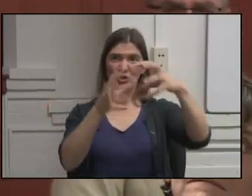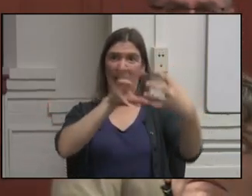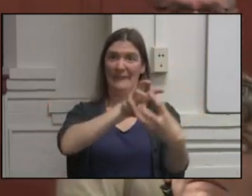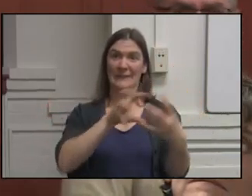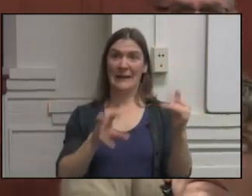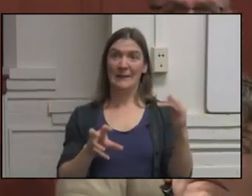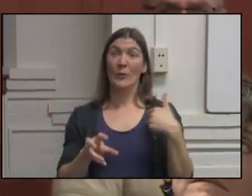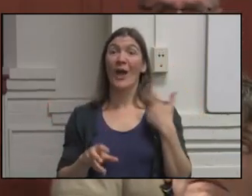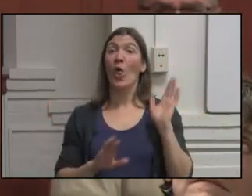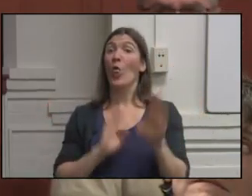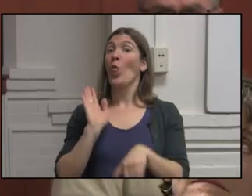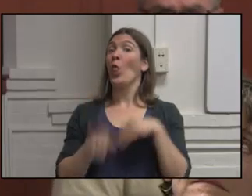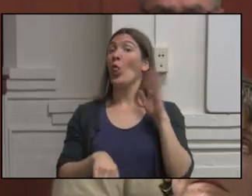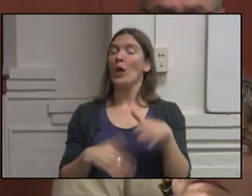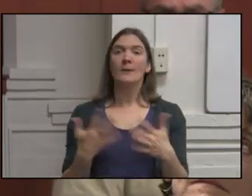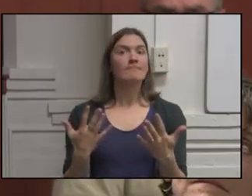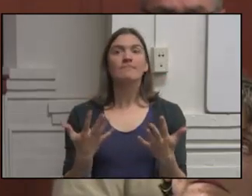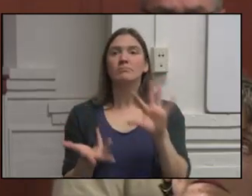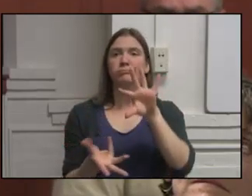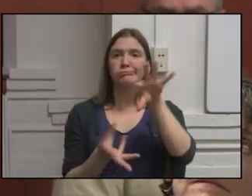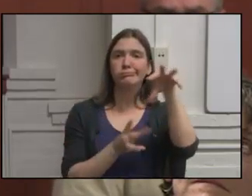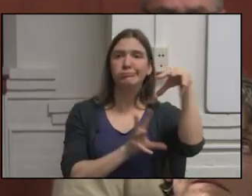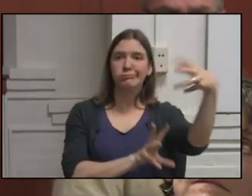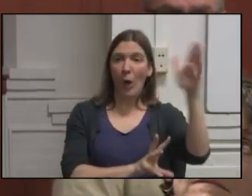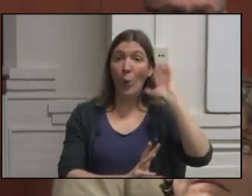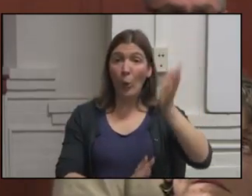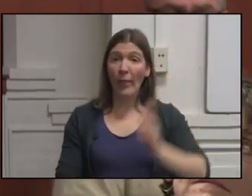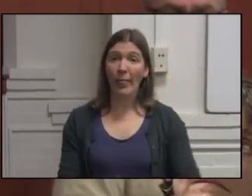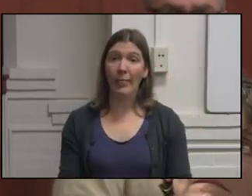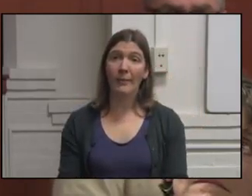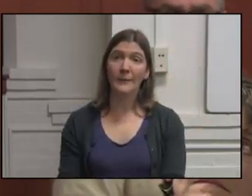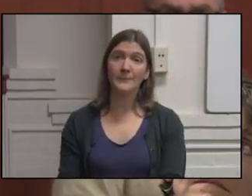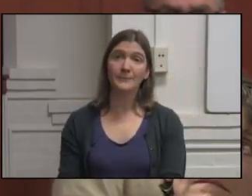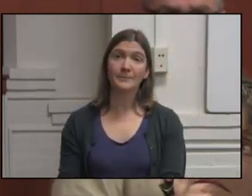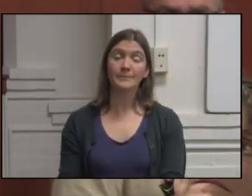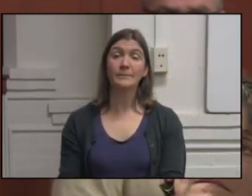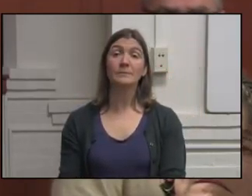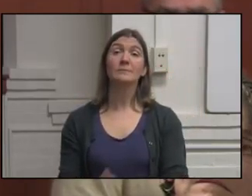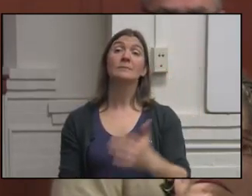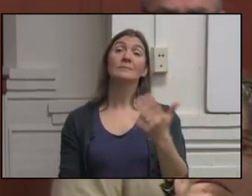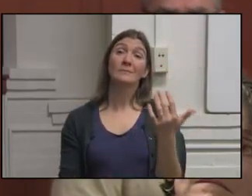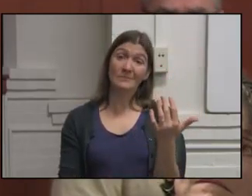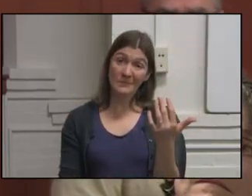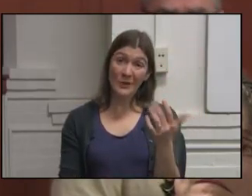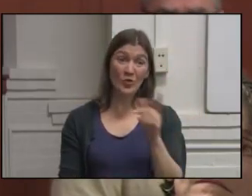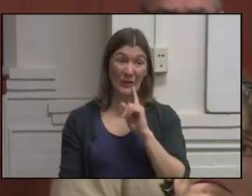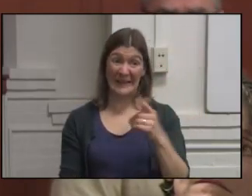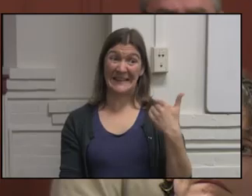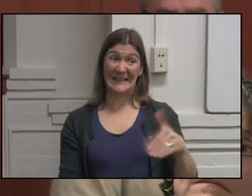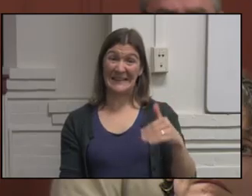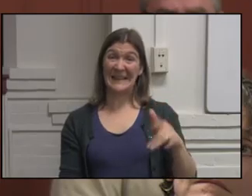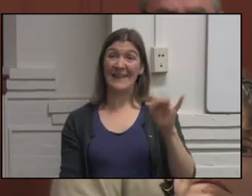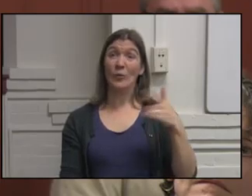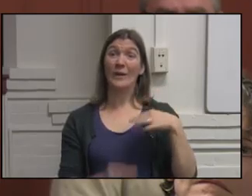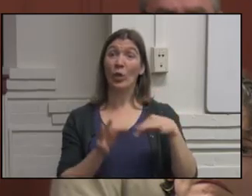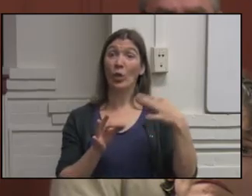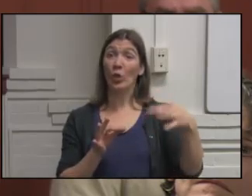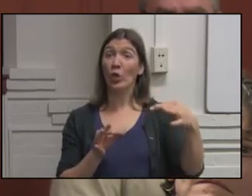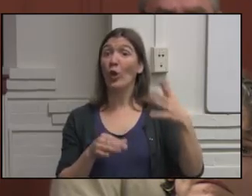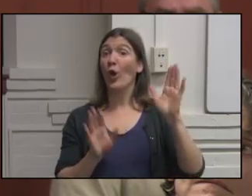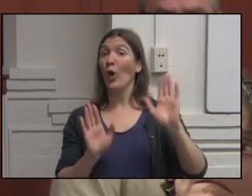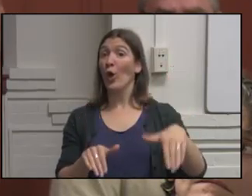change can be just absolutely devastating. So there's the possibility of real, real devastation. And